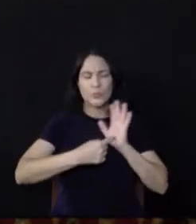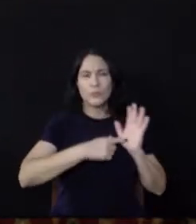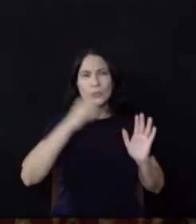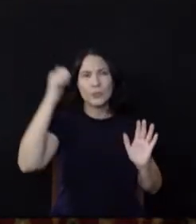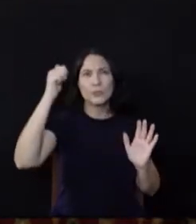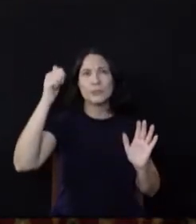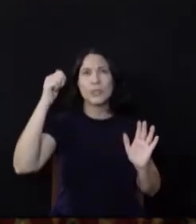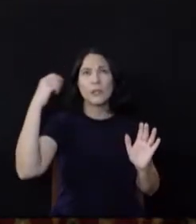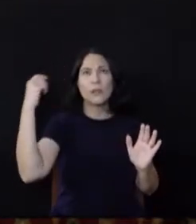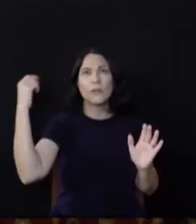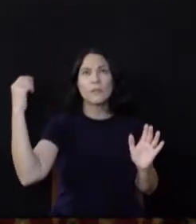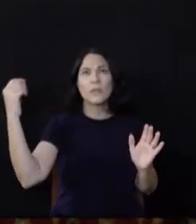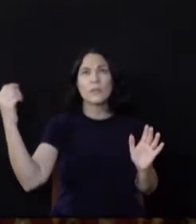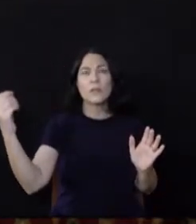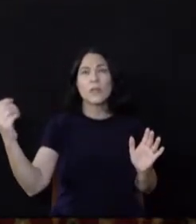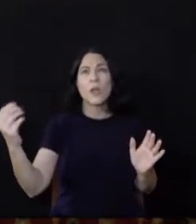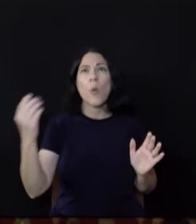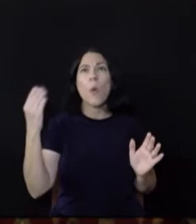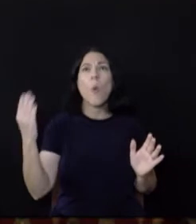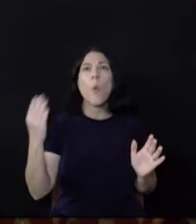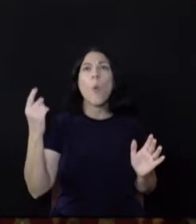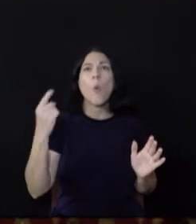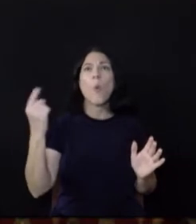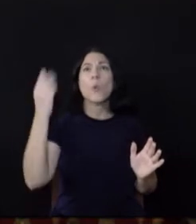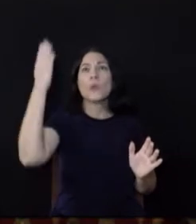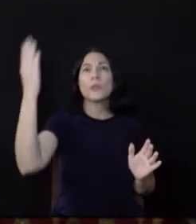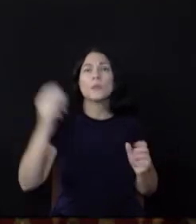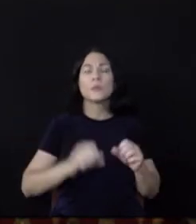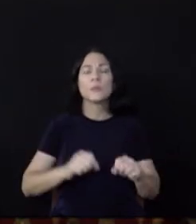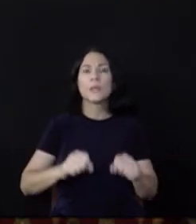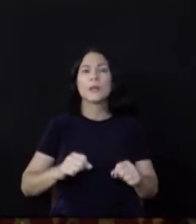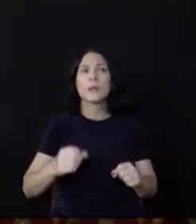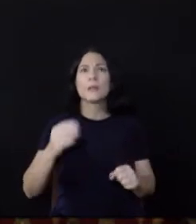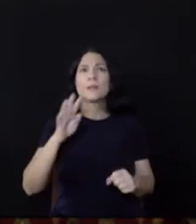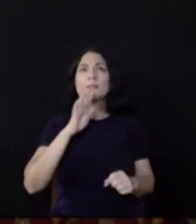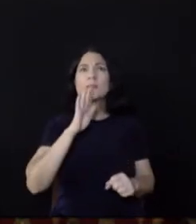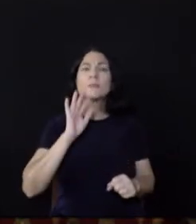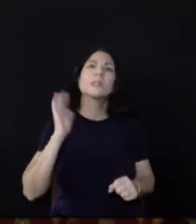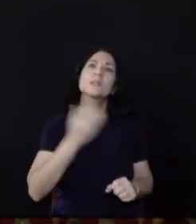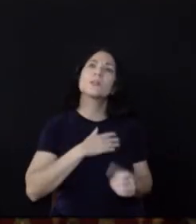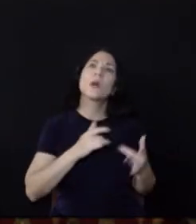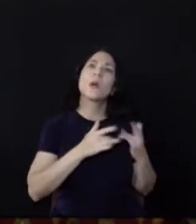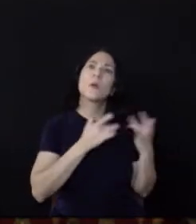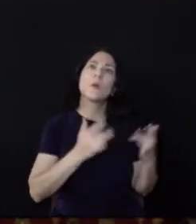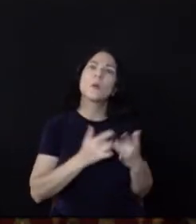can? Speak to hearts, Lord, right now.